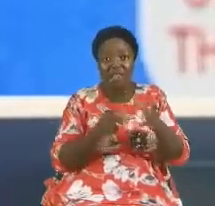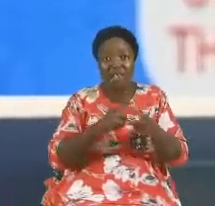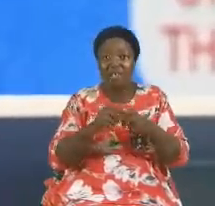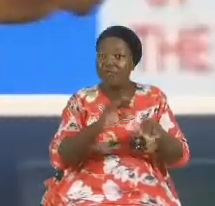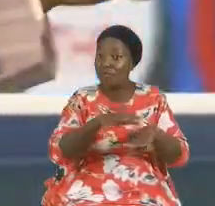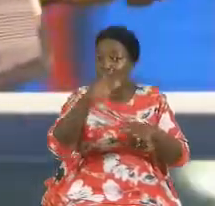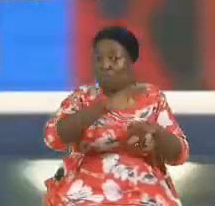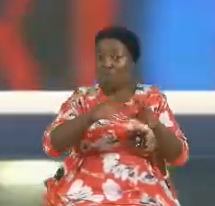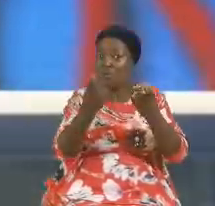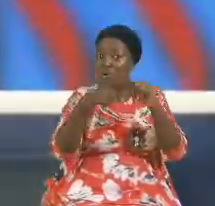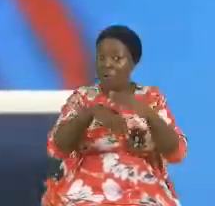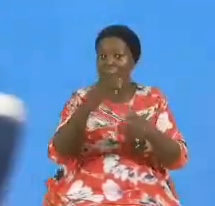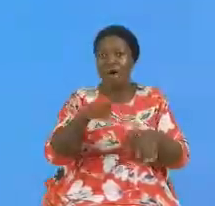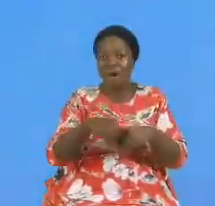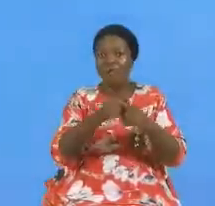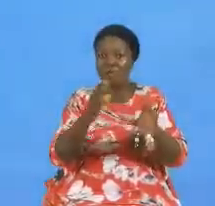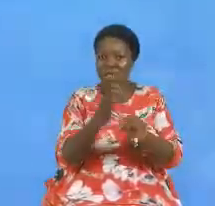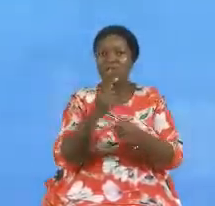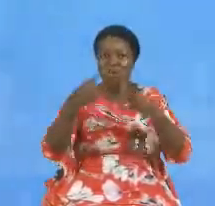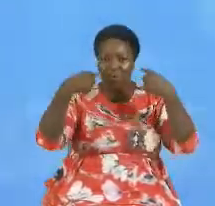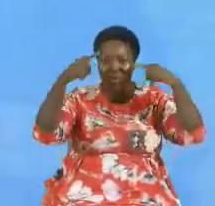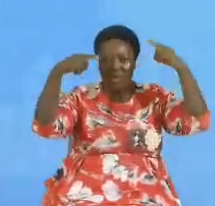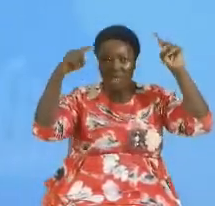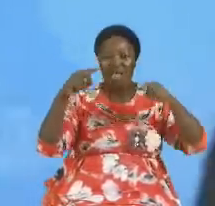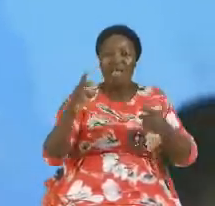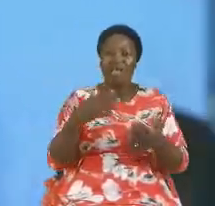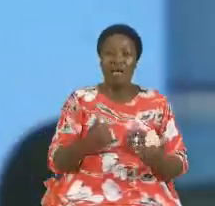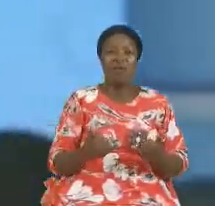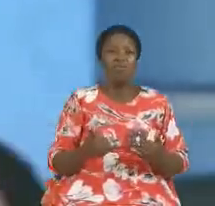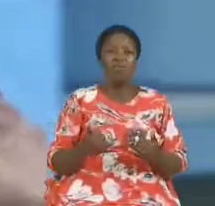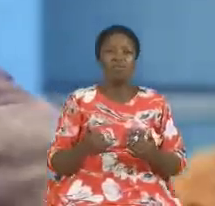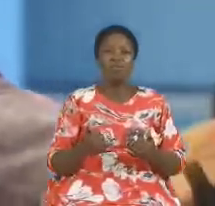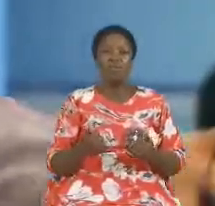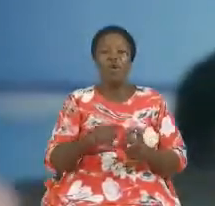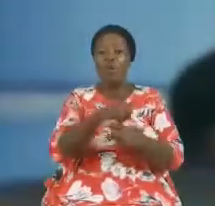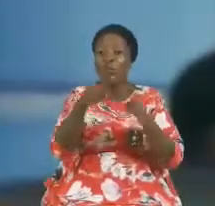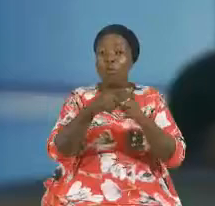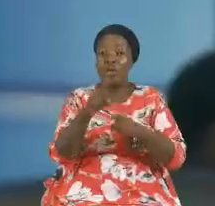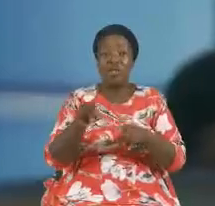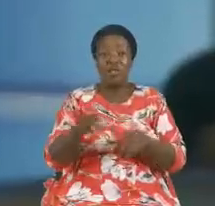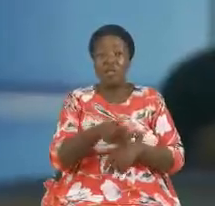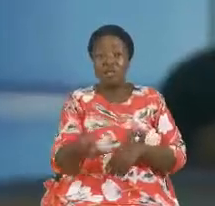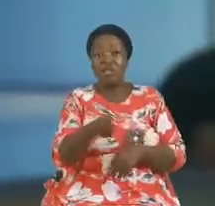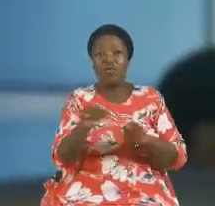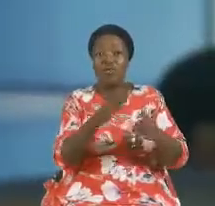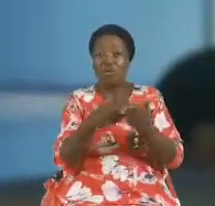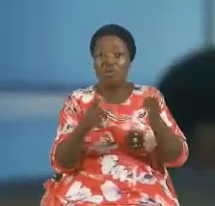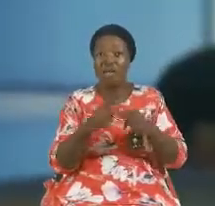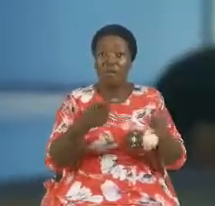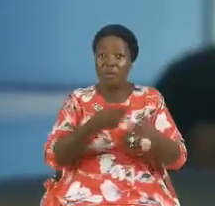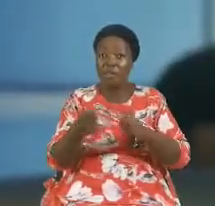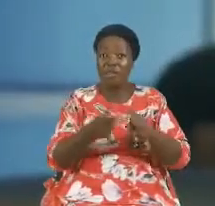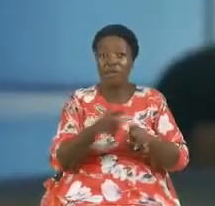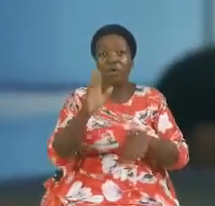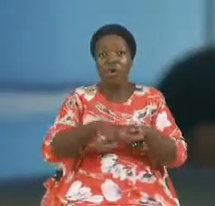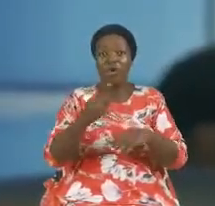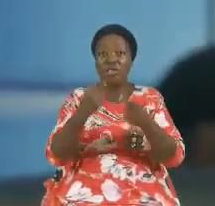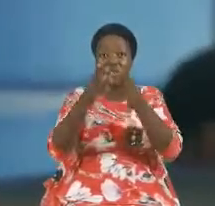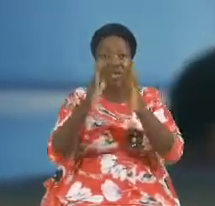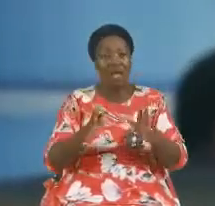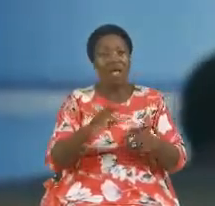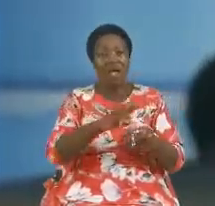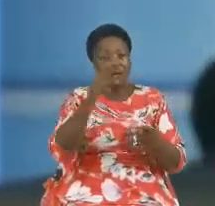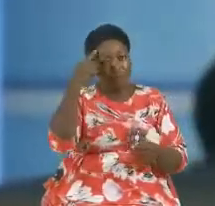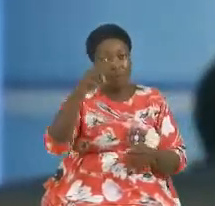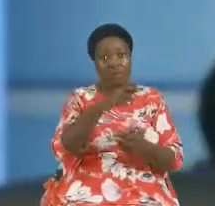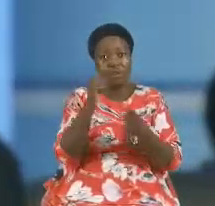to you to make you hide. And if you don't come out, are you going to have your success? Now, when they do